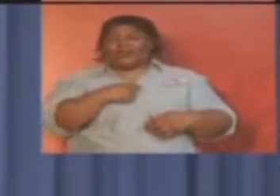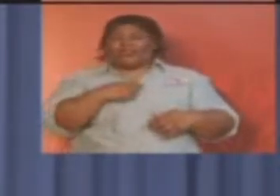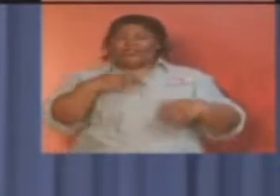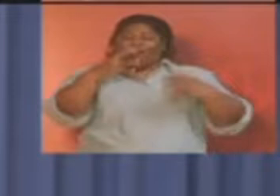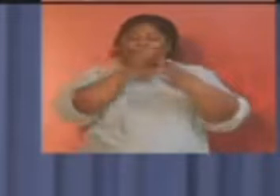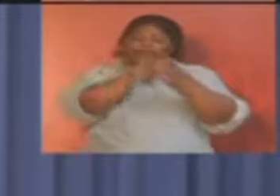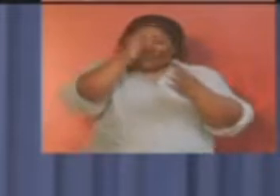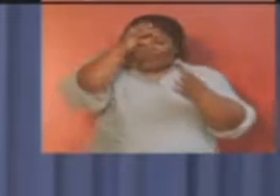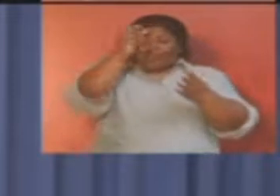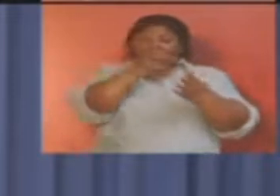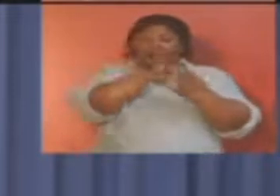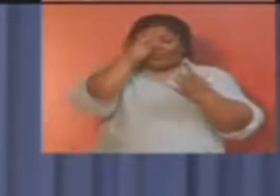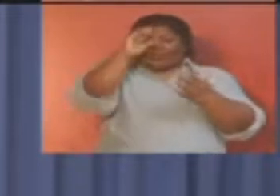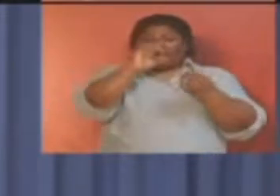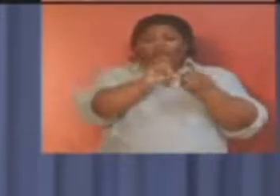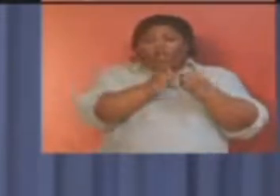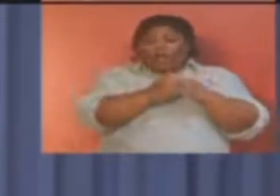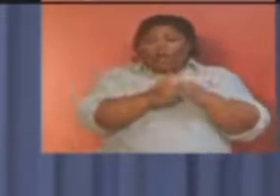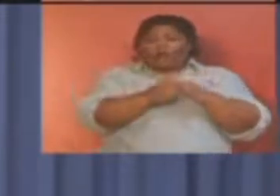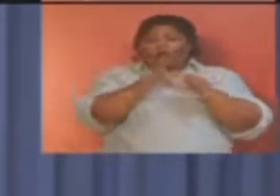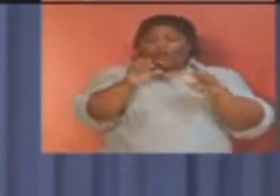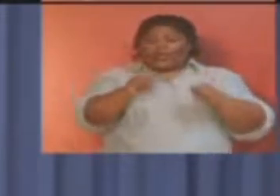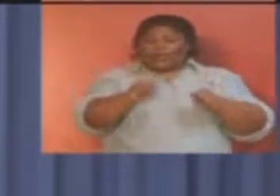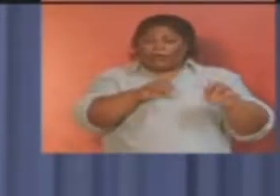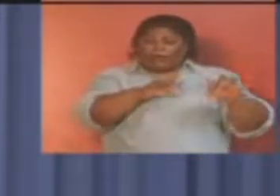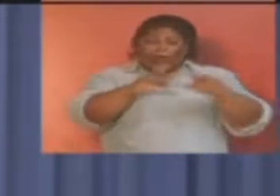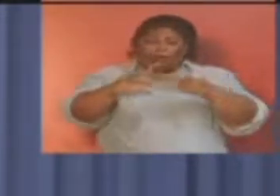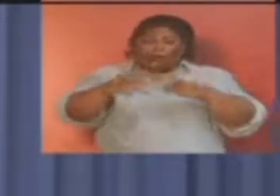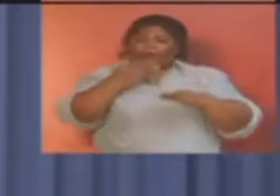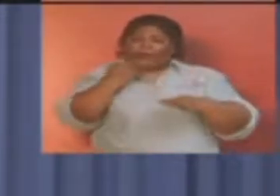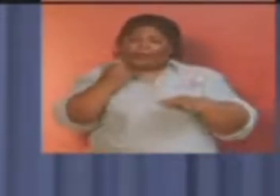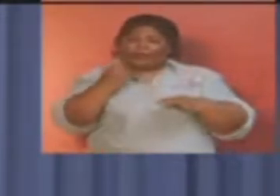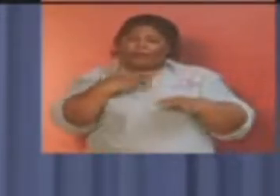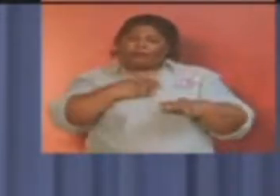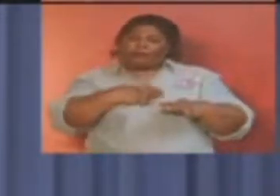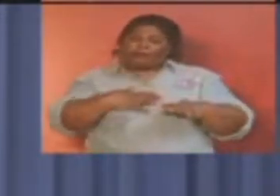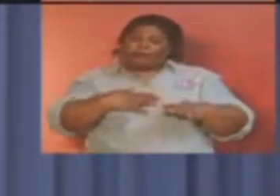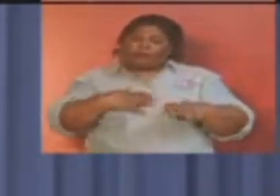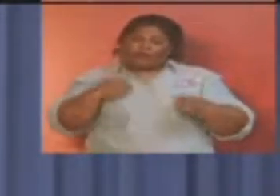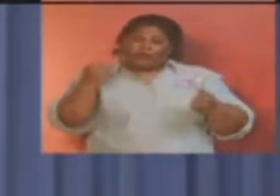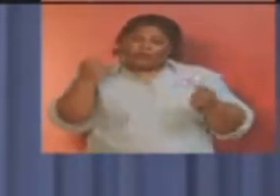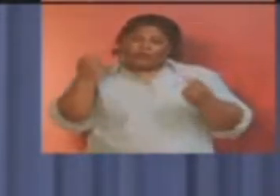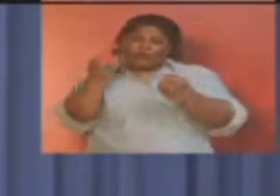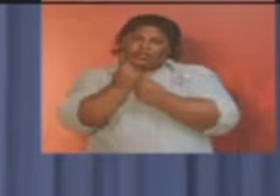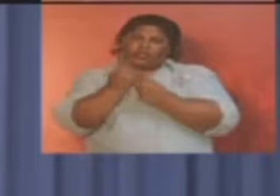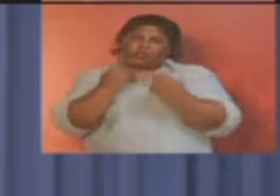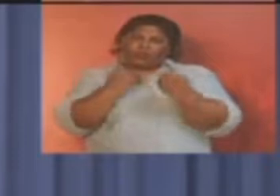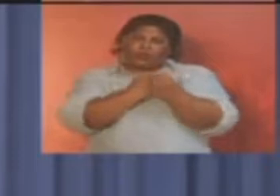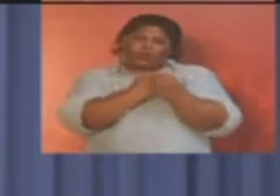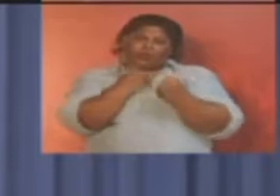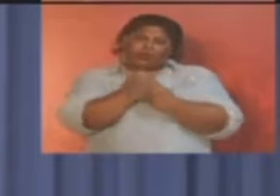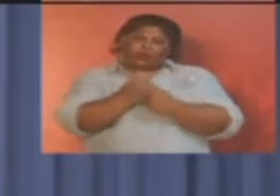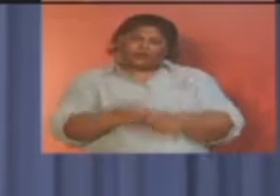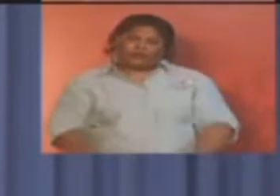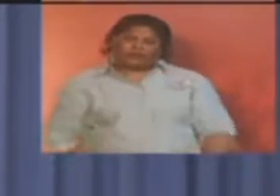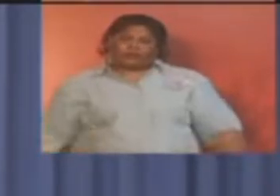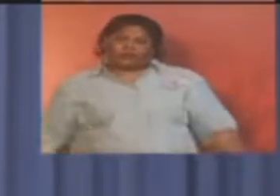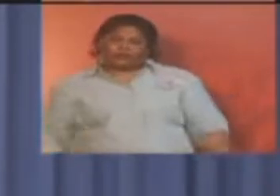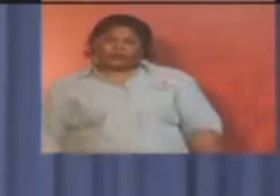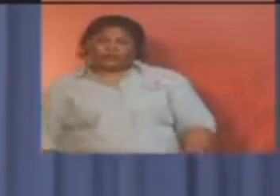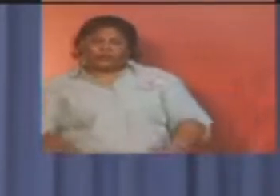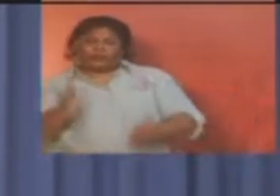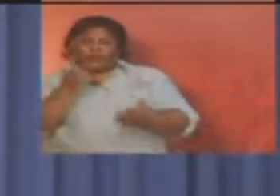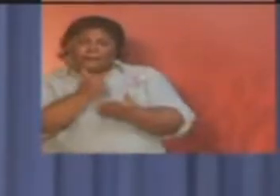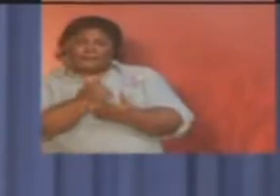playing field is smooth and perfect. So we're asking for cooperation. That is the word that we want to use, cooperation.